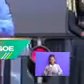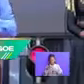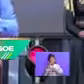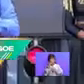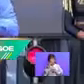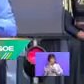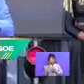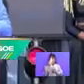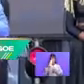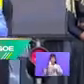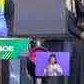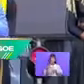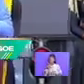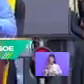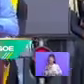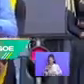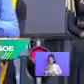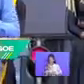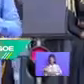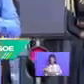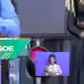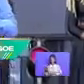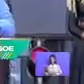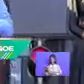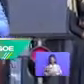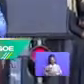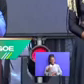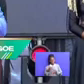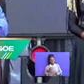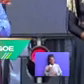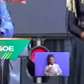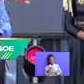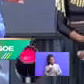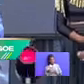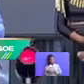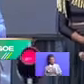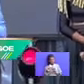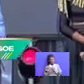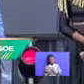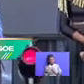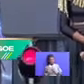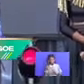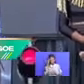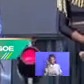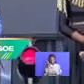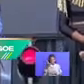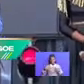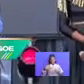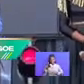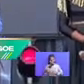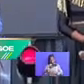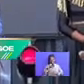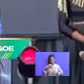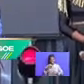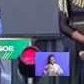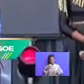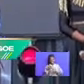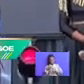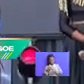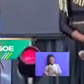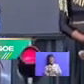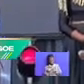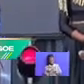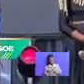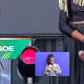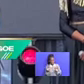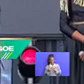that obey man I'm going to obey God it sound very common because in a crowd like this you don't call name because